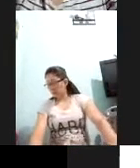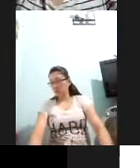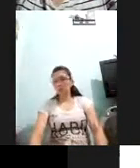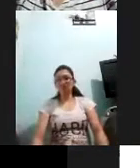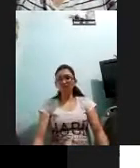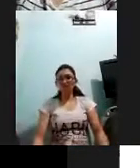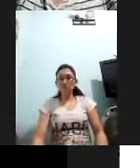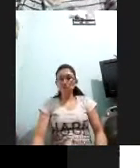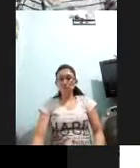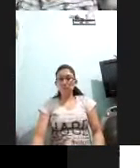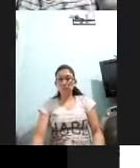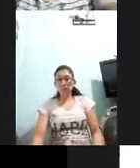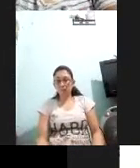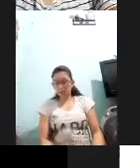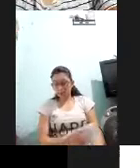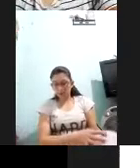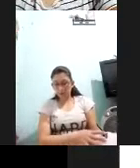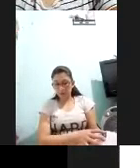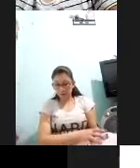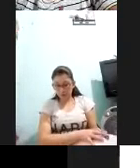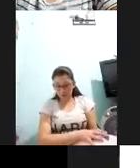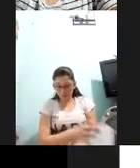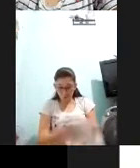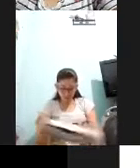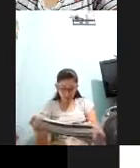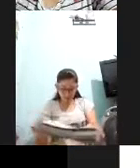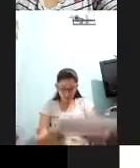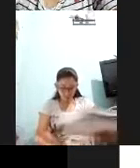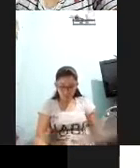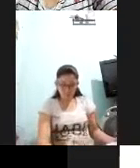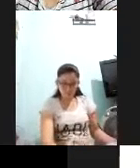Kenya. Jamilet. Irvin.